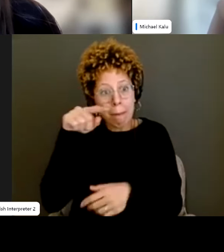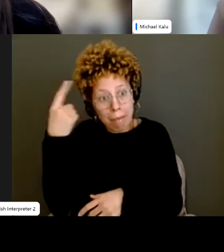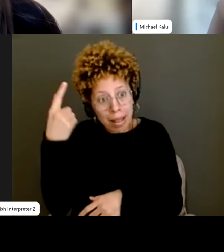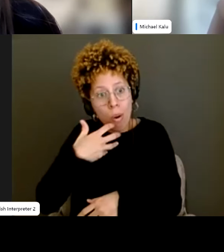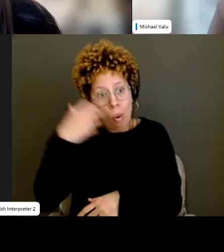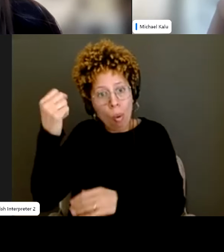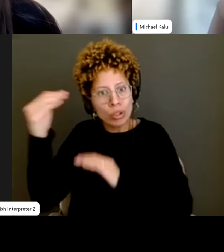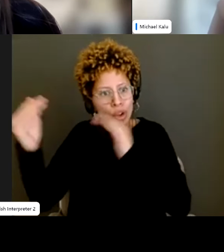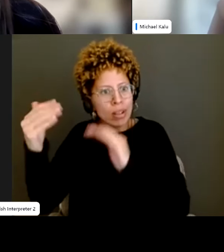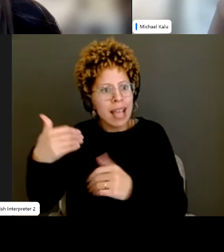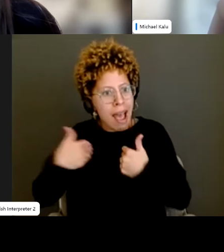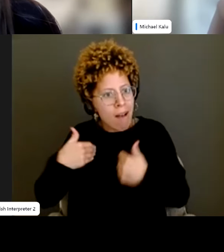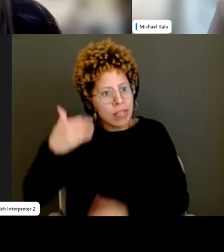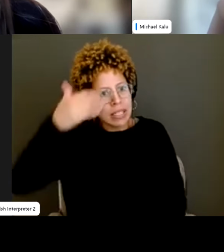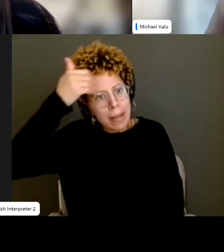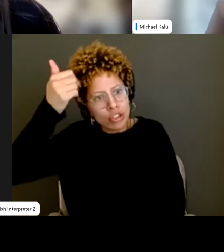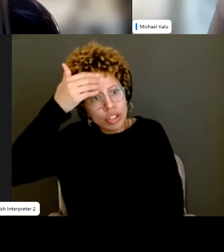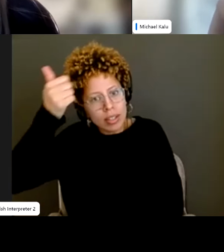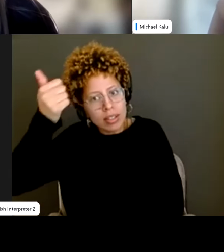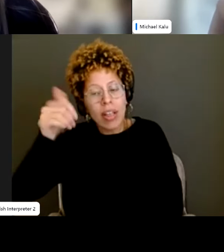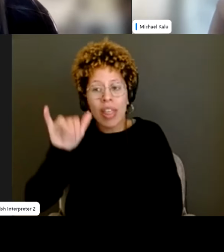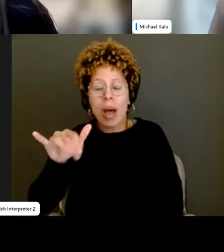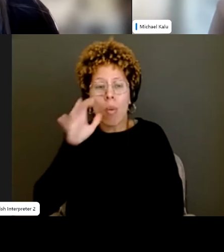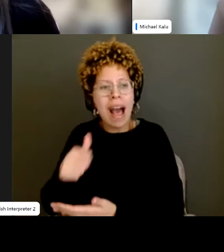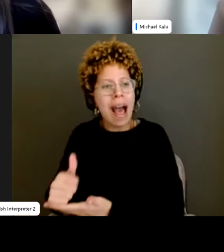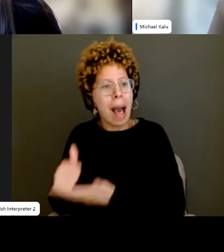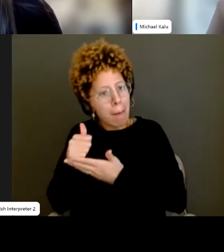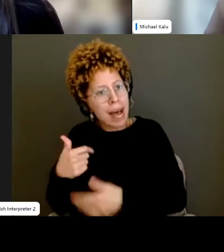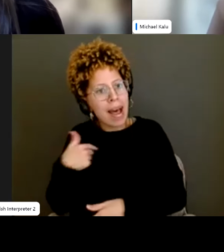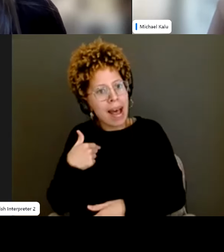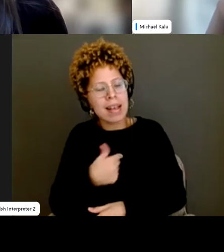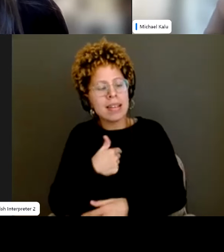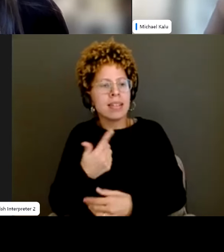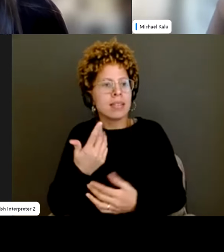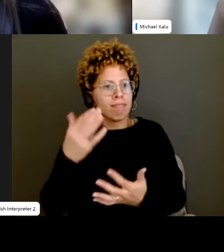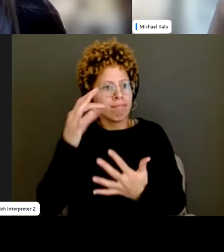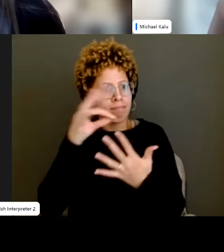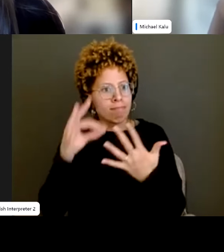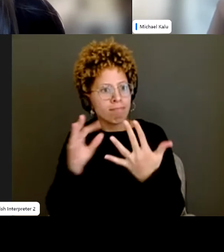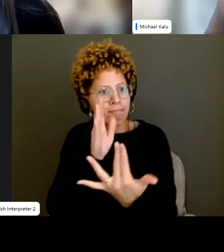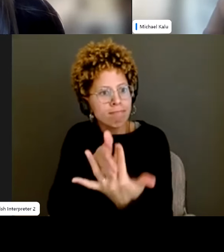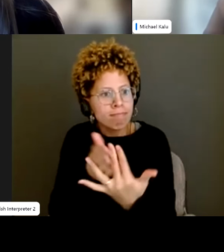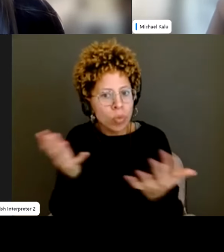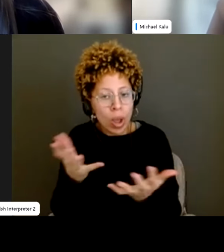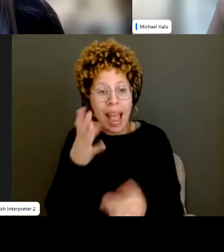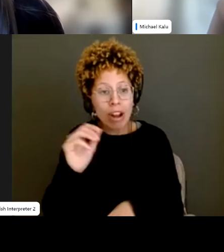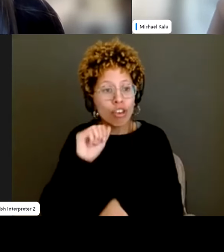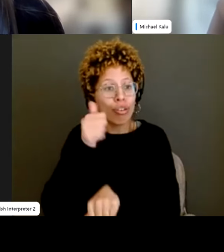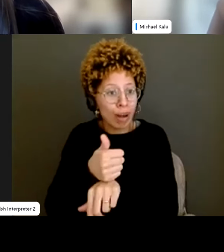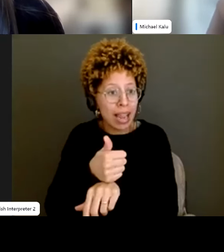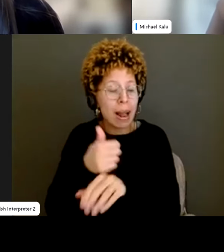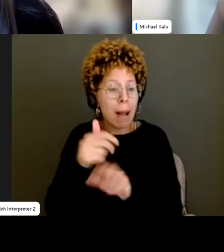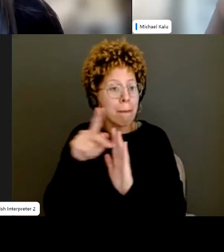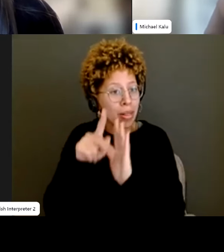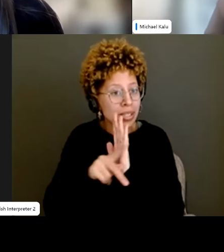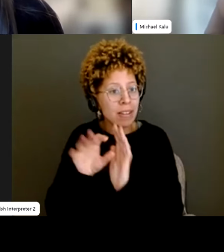Because this would help us to tailor our intervention, treatment options, and also create policy framework to support older